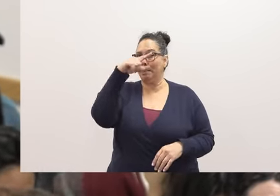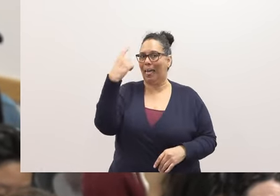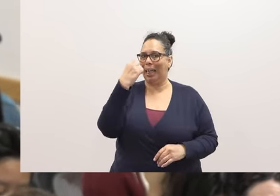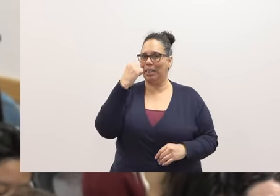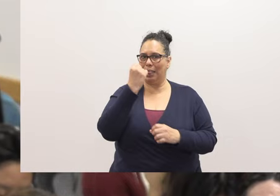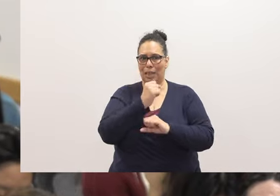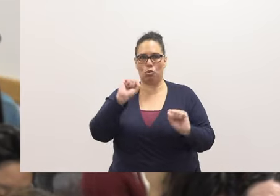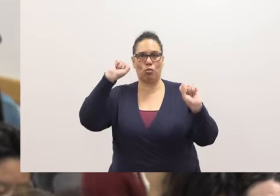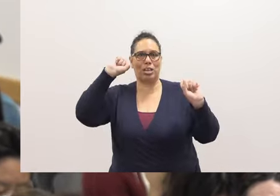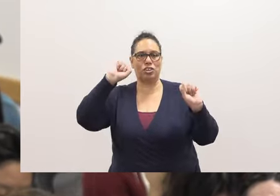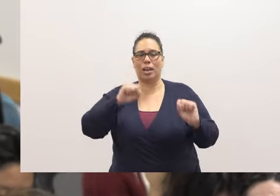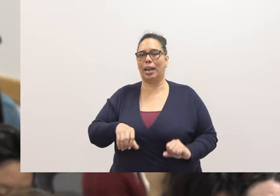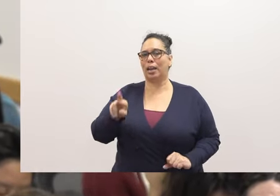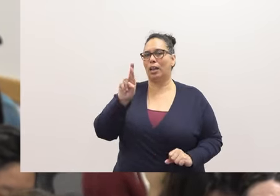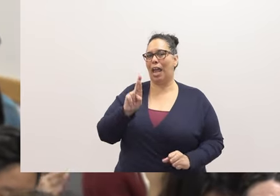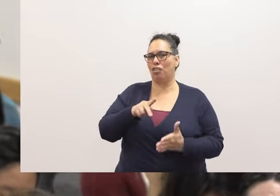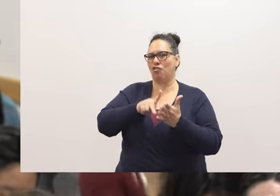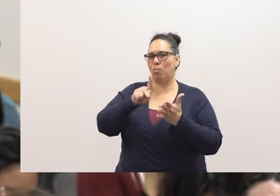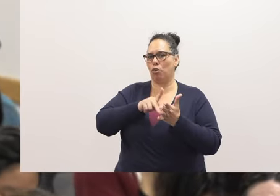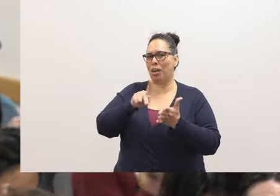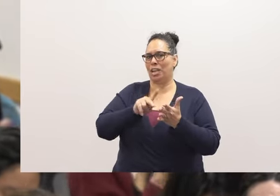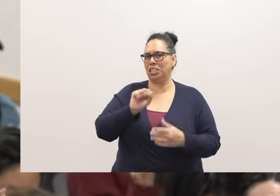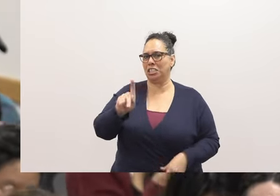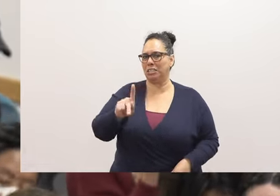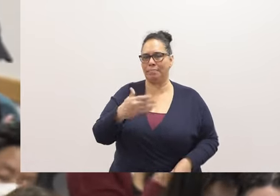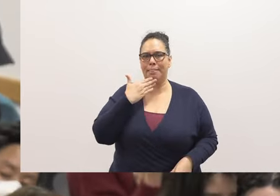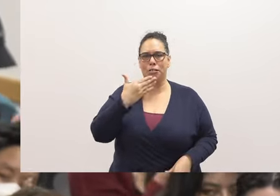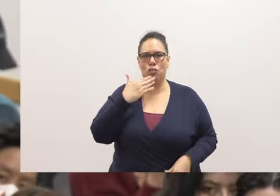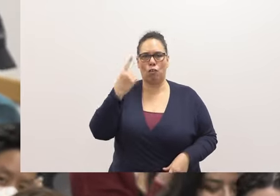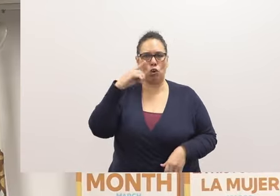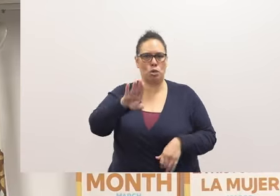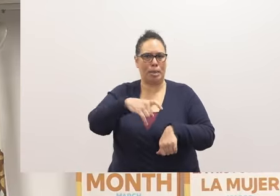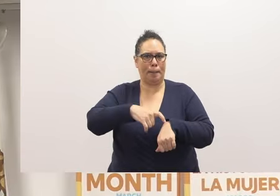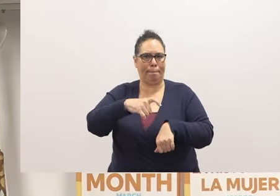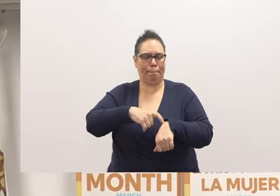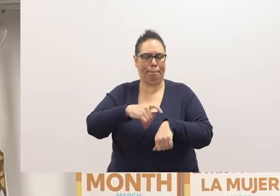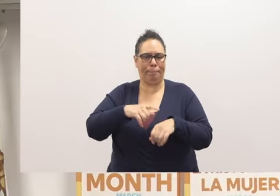black reparations. Thank you for your time.